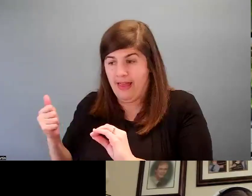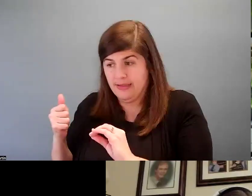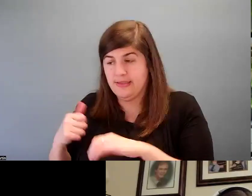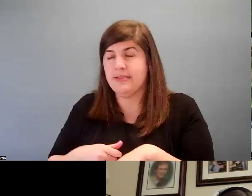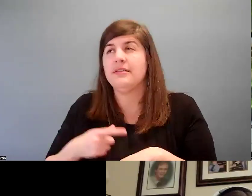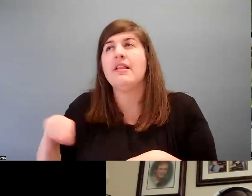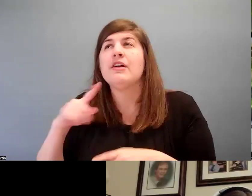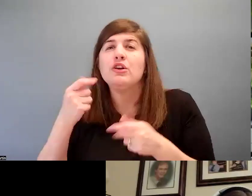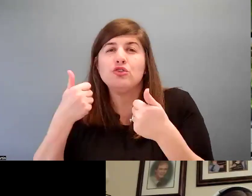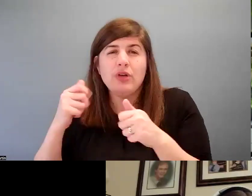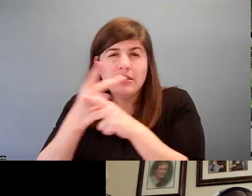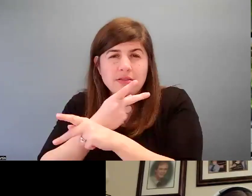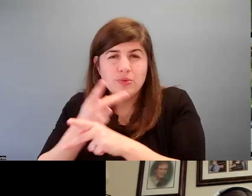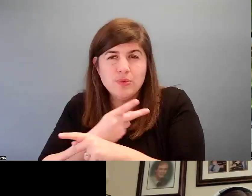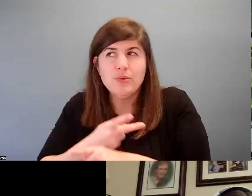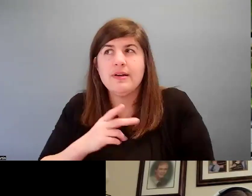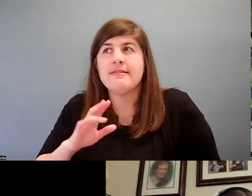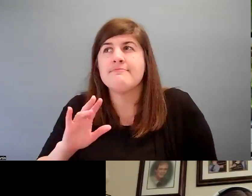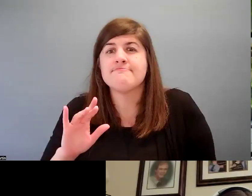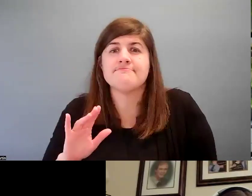trying to, uh,